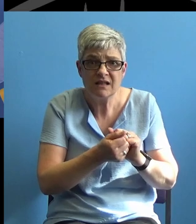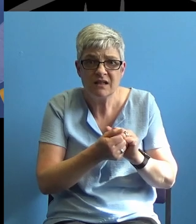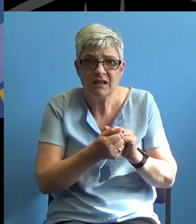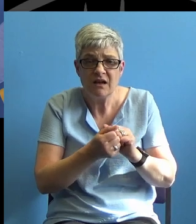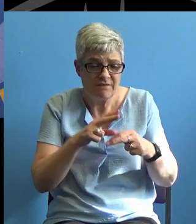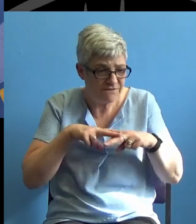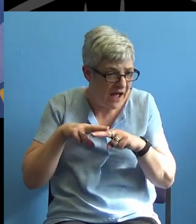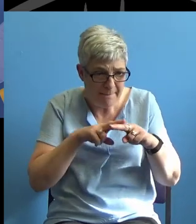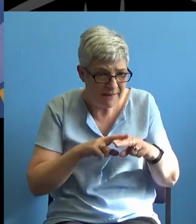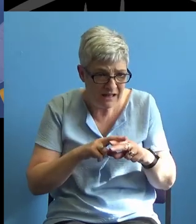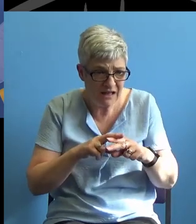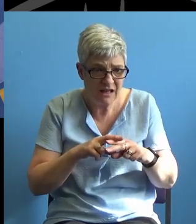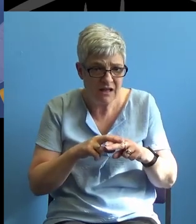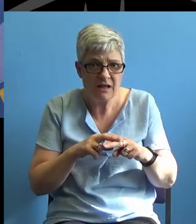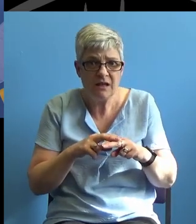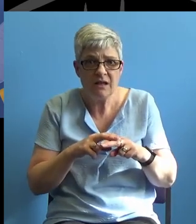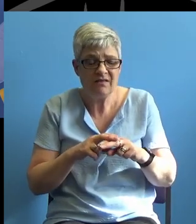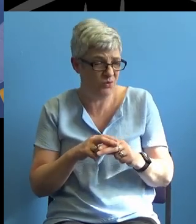members who are